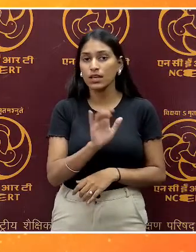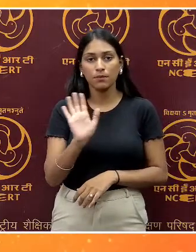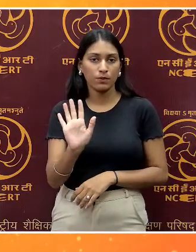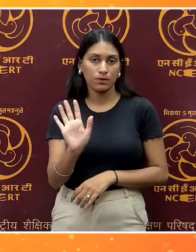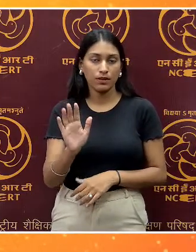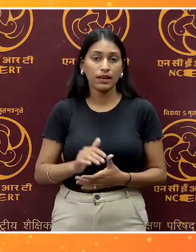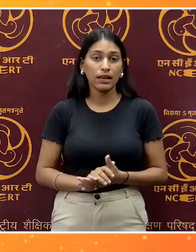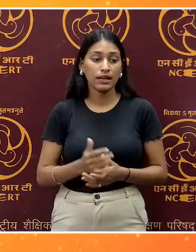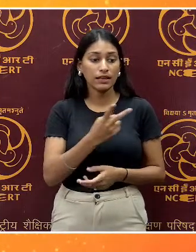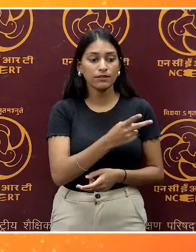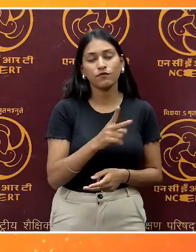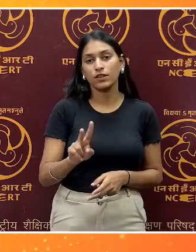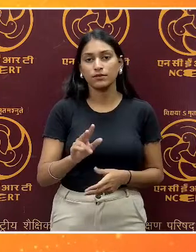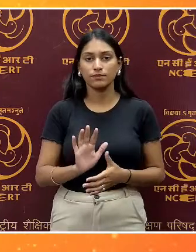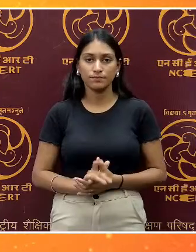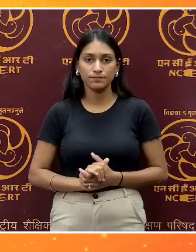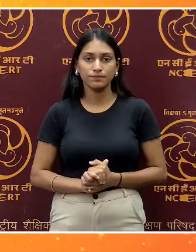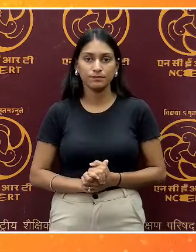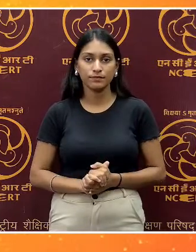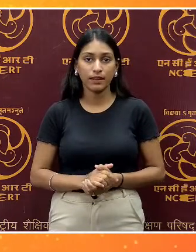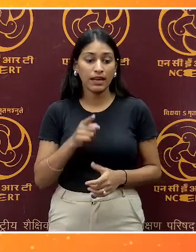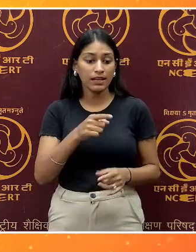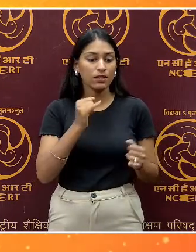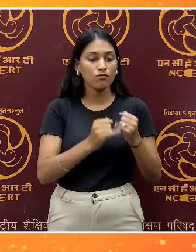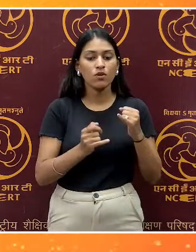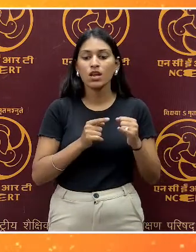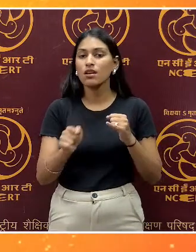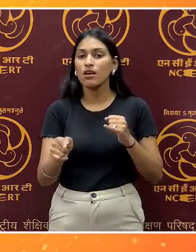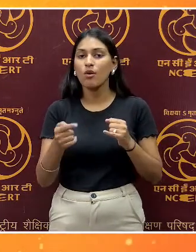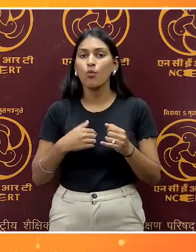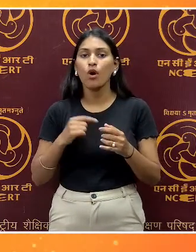Right. Initial point not fixed.